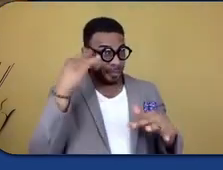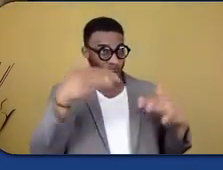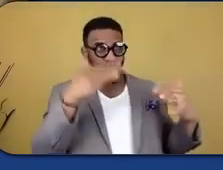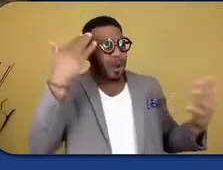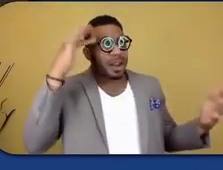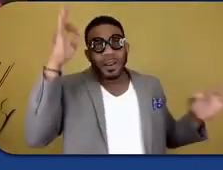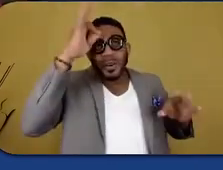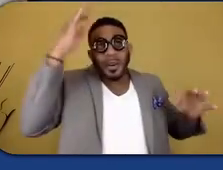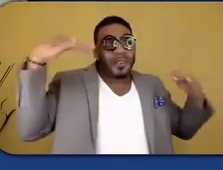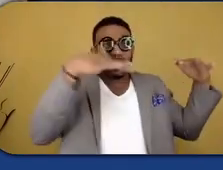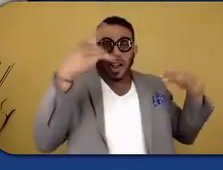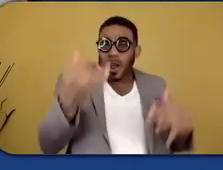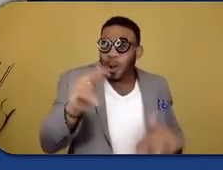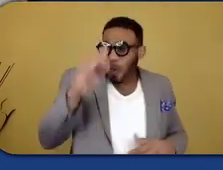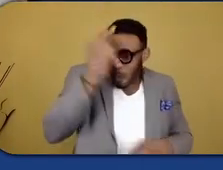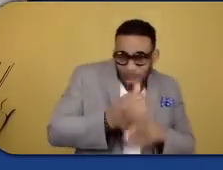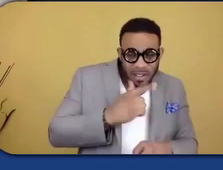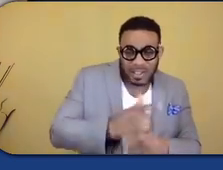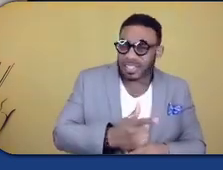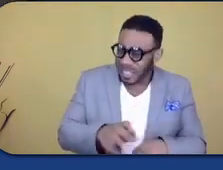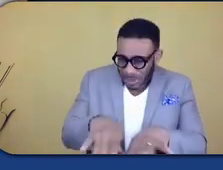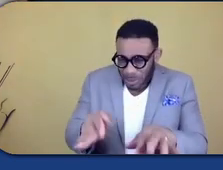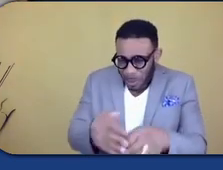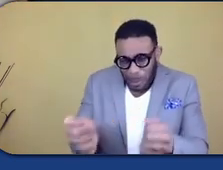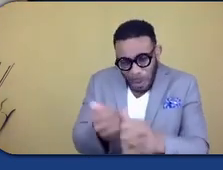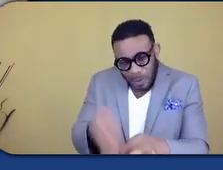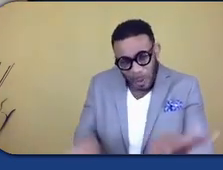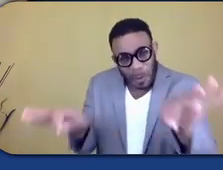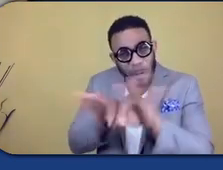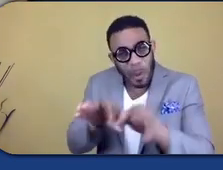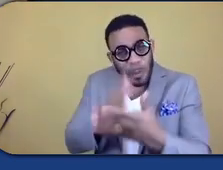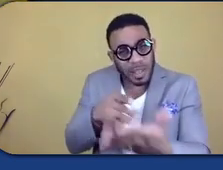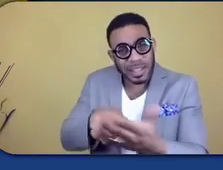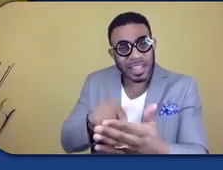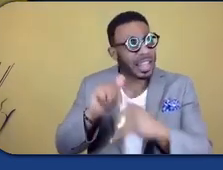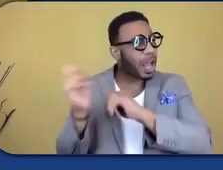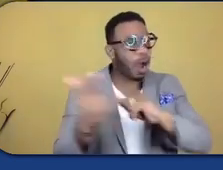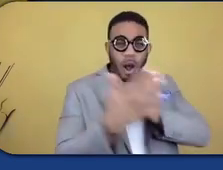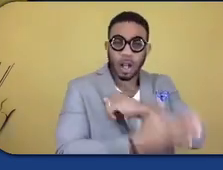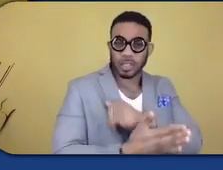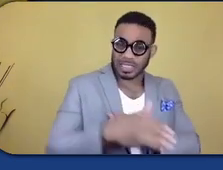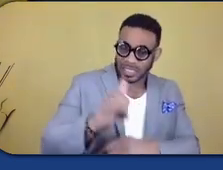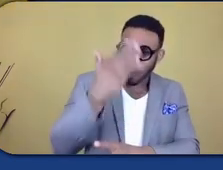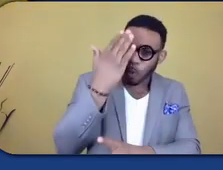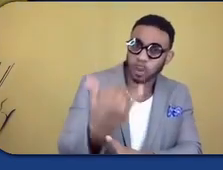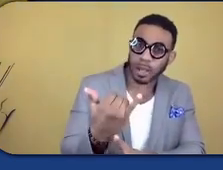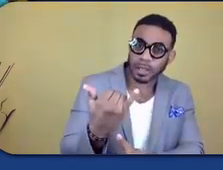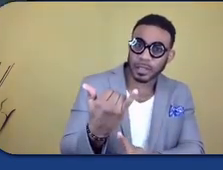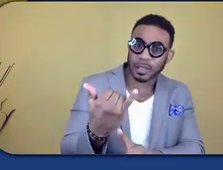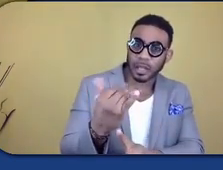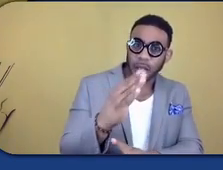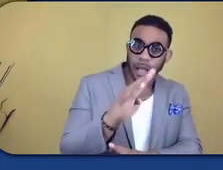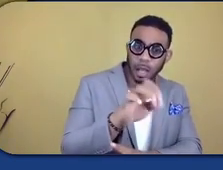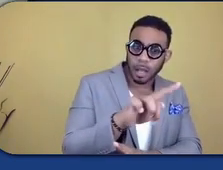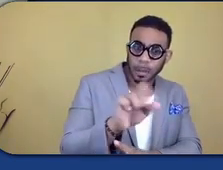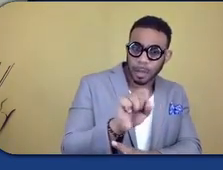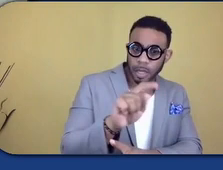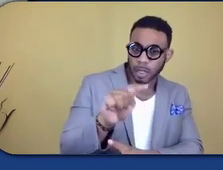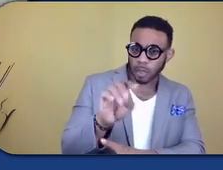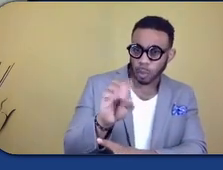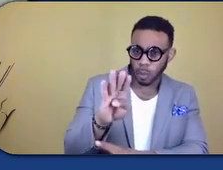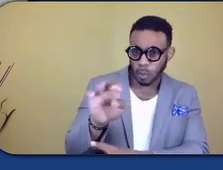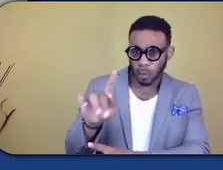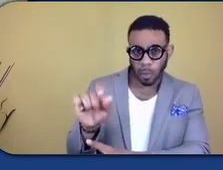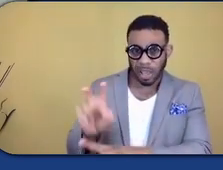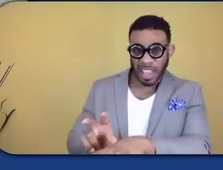own brothers. Children are the most affected people in those conflicts. And this is why Bless the Book and having this school in place will